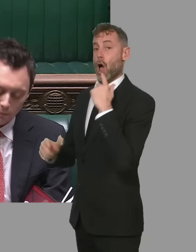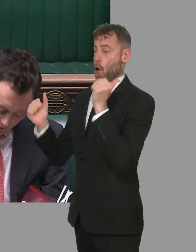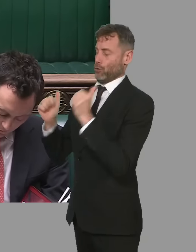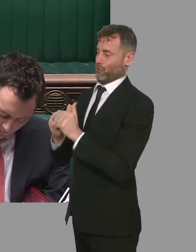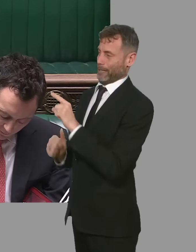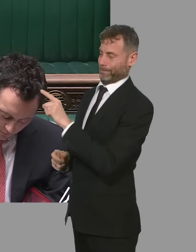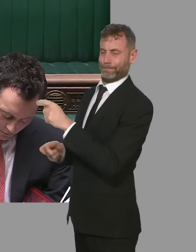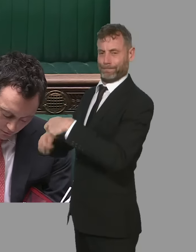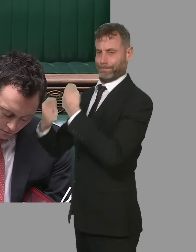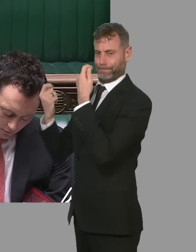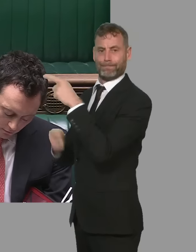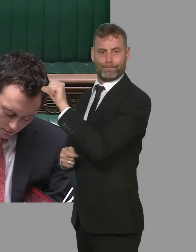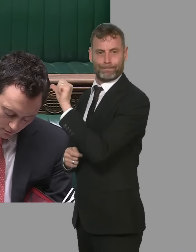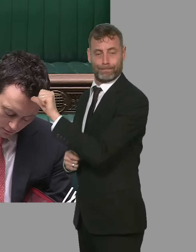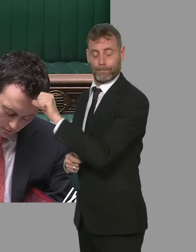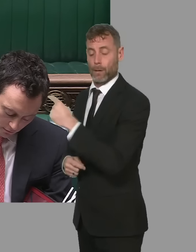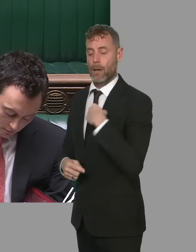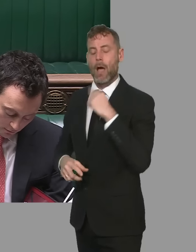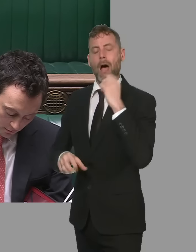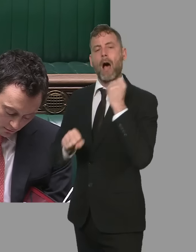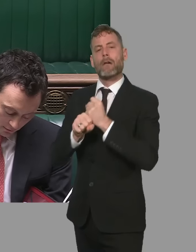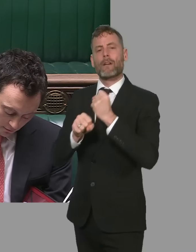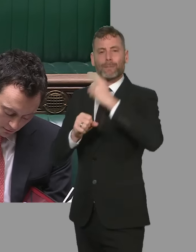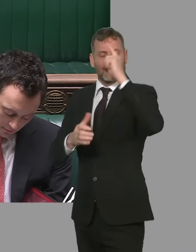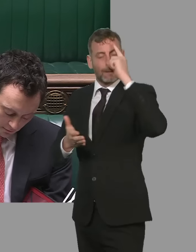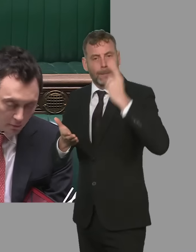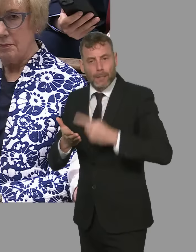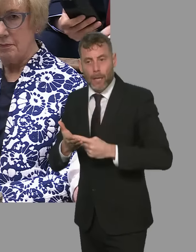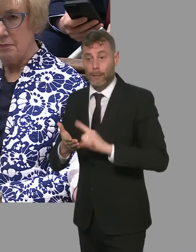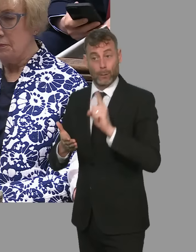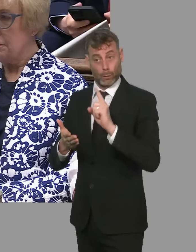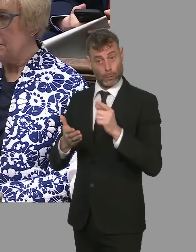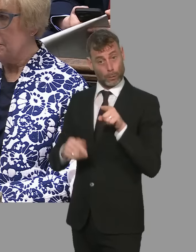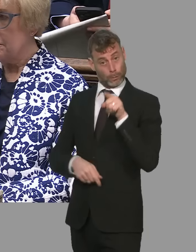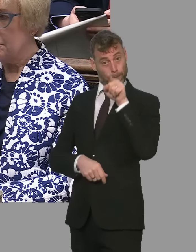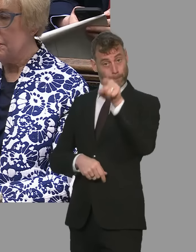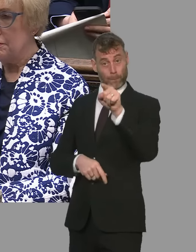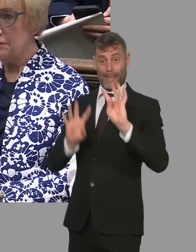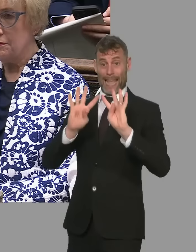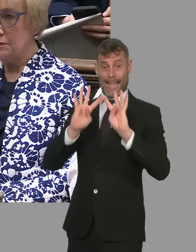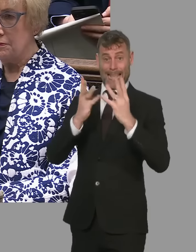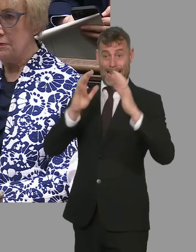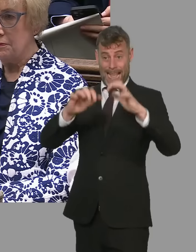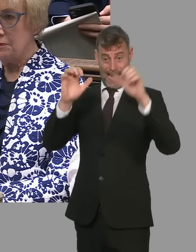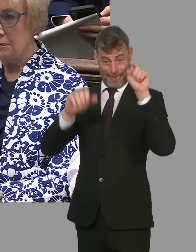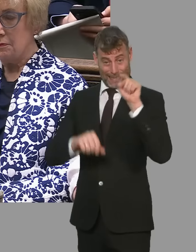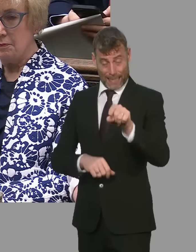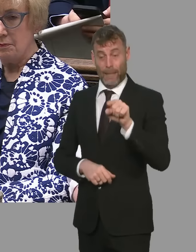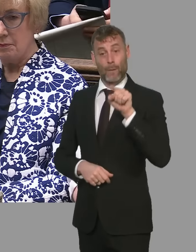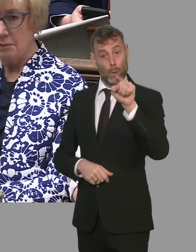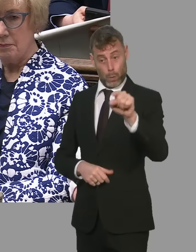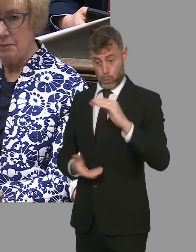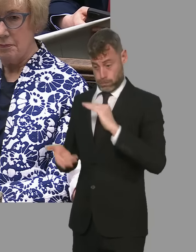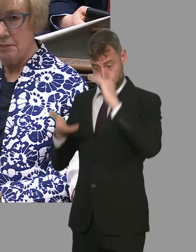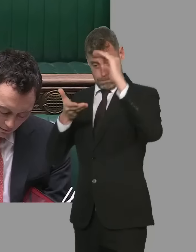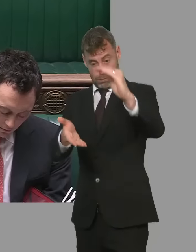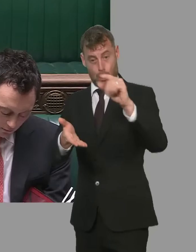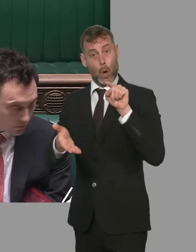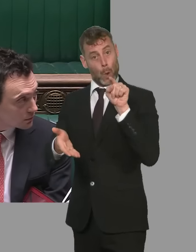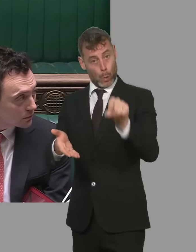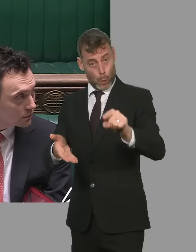if the executive wishes to do so, to agree a multi-year budget. Discussions are taking place. We've had the open